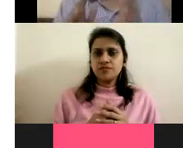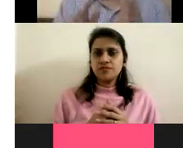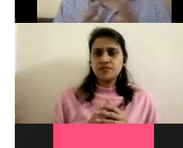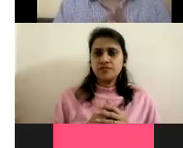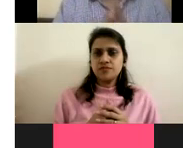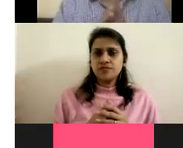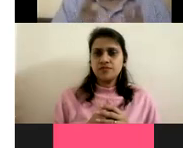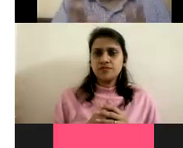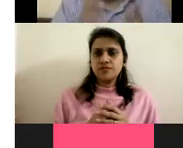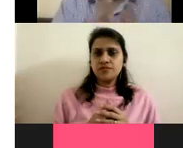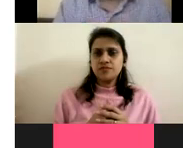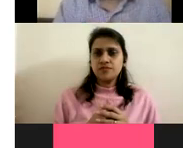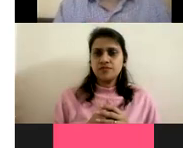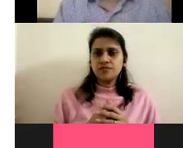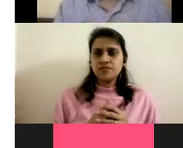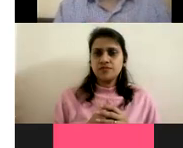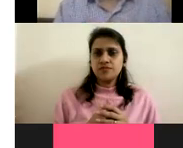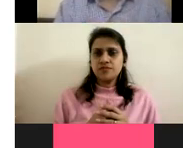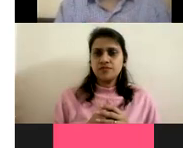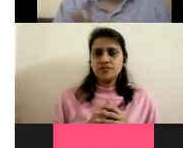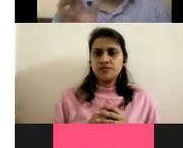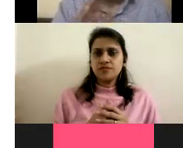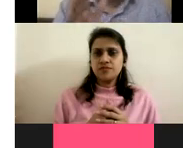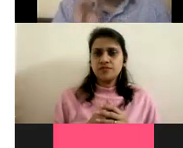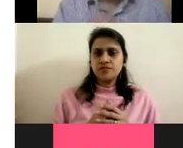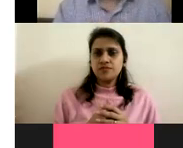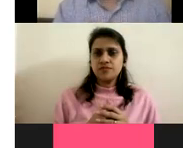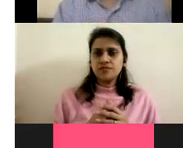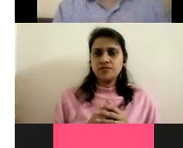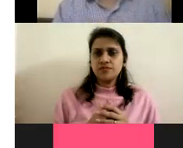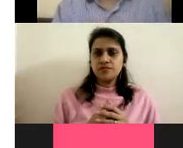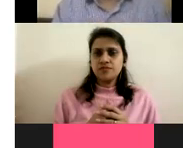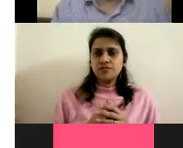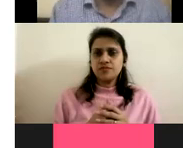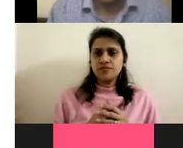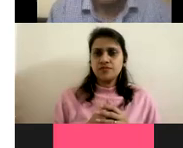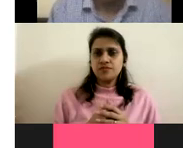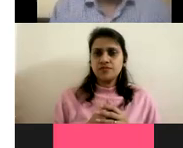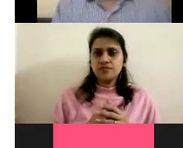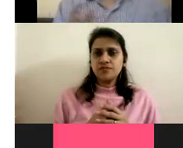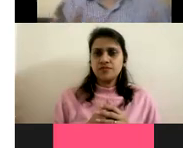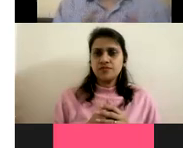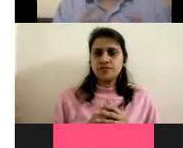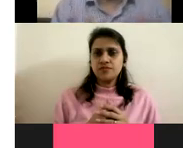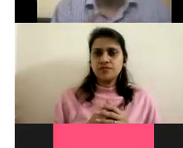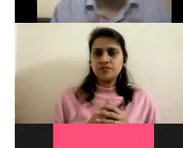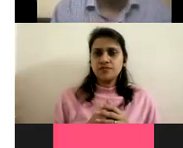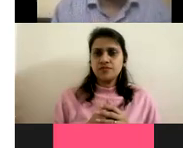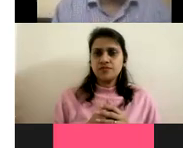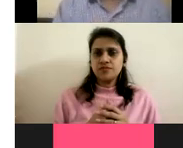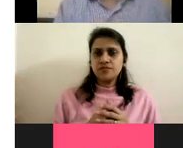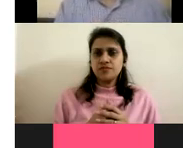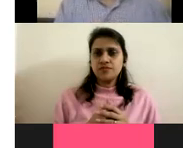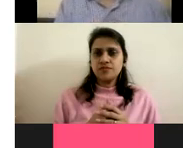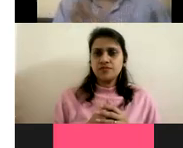it is, there are like data here I'm presenting only 20. This is again US data that I have. Indian data should not be